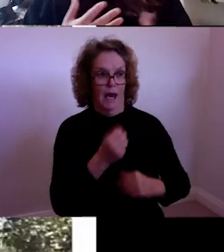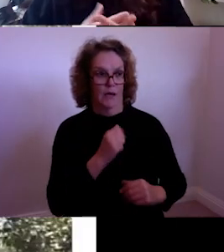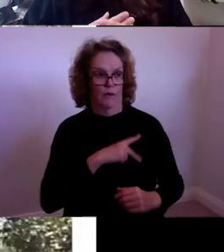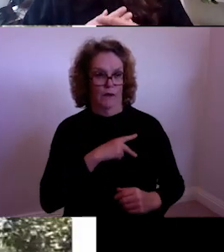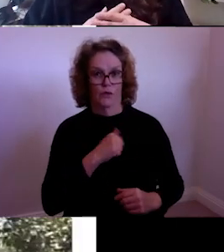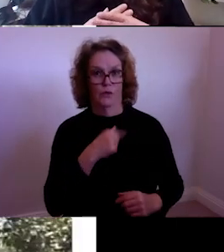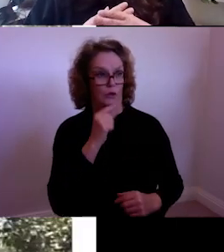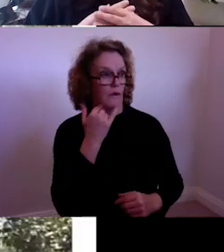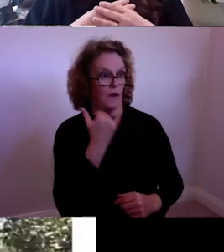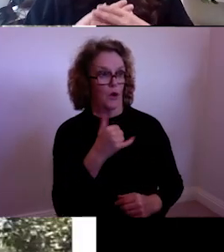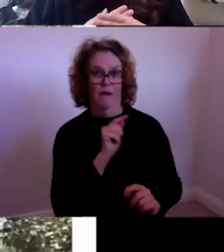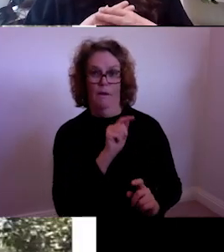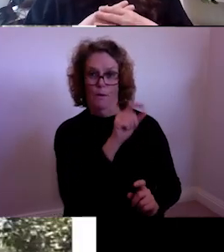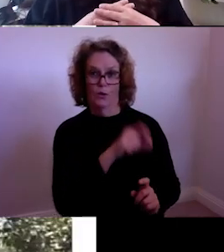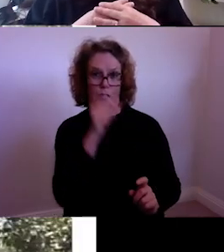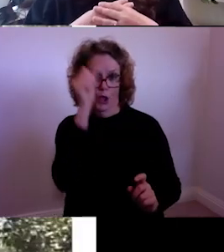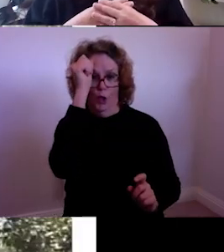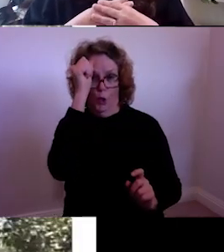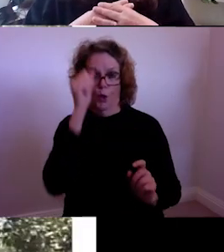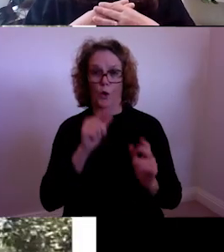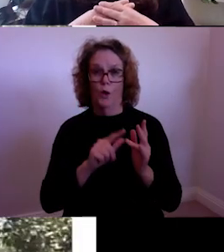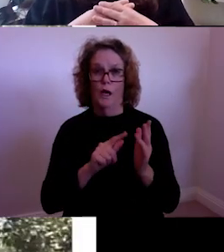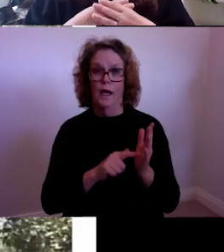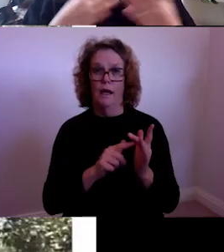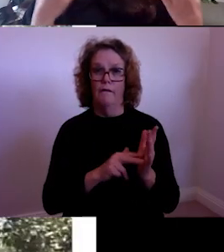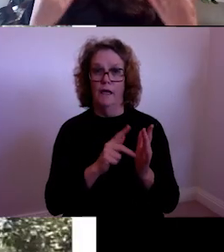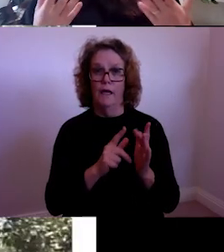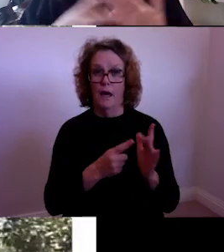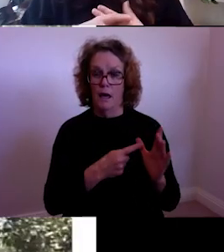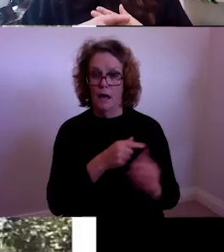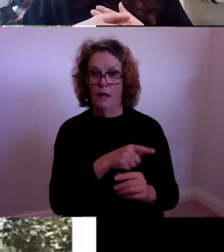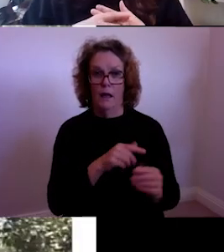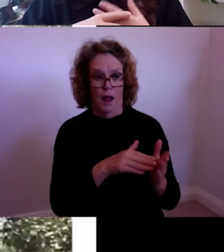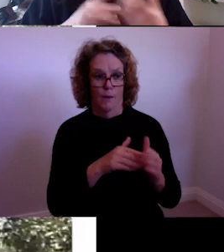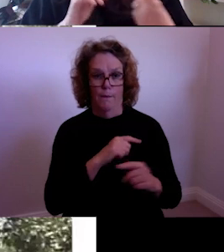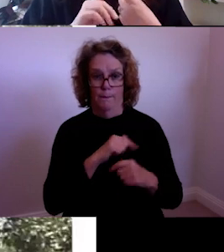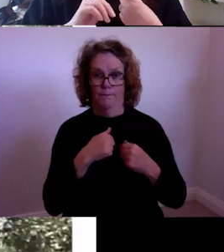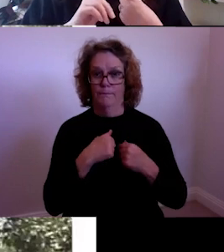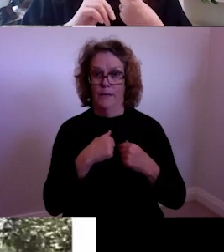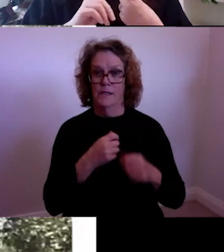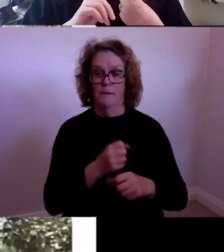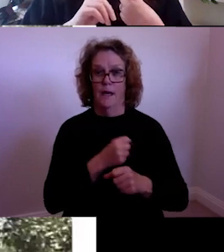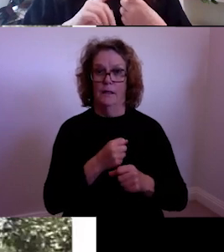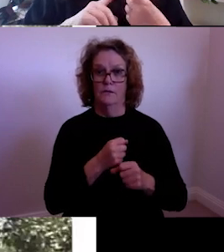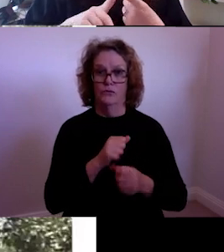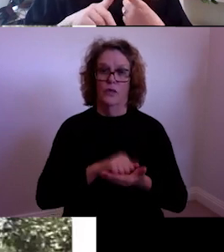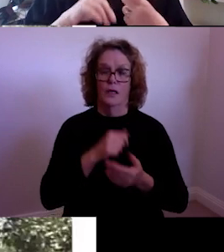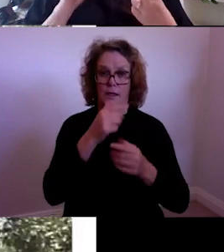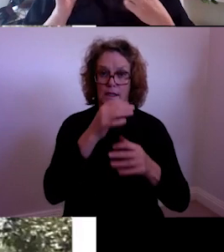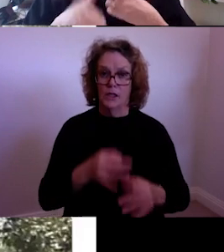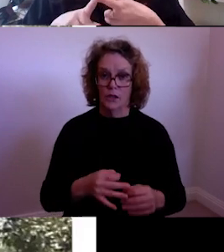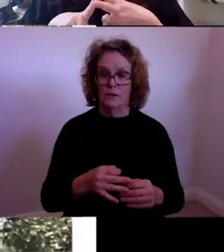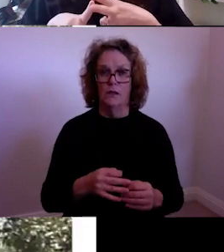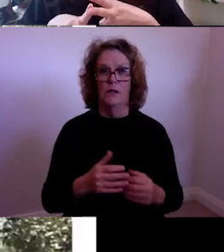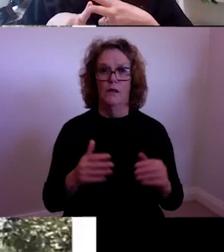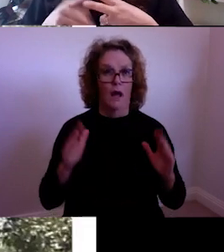call, and they could help support me make the right decisions. There was less stress on Olivia. So if we didn't have to present to